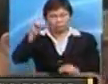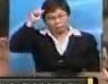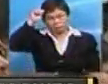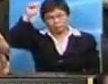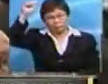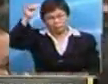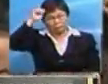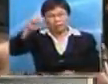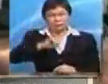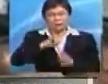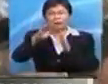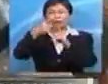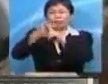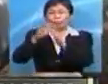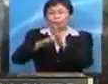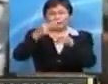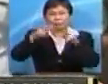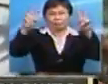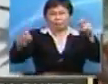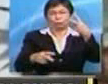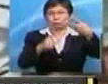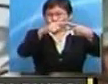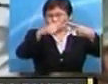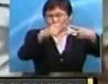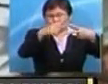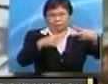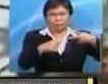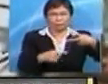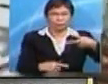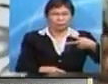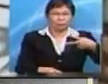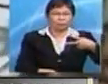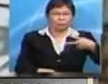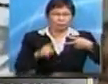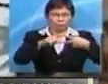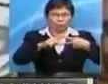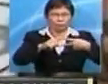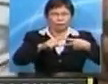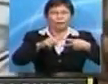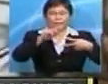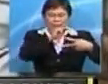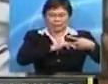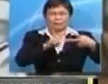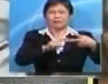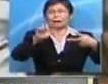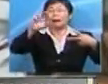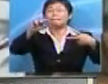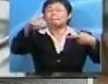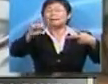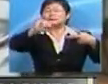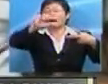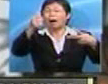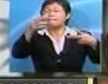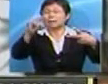Ismail from Bernama. I have two questions. First will be for Dato' Sri, and the second one will be Ahmad Jari. Right, first